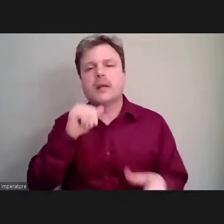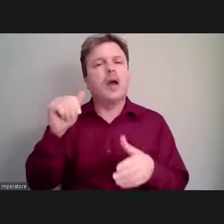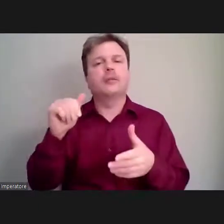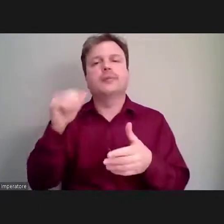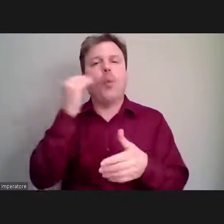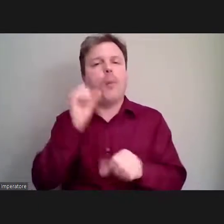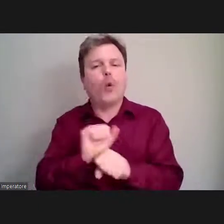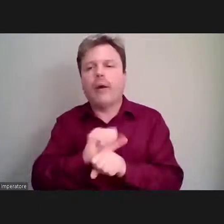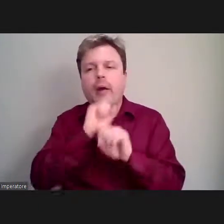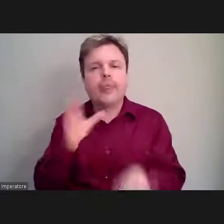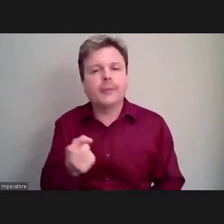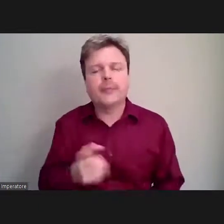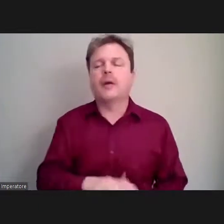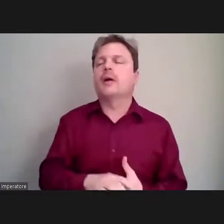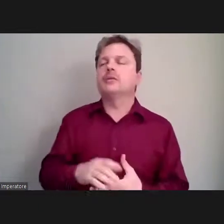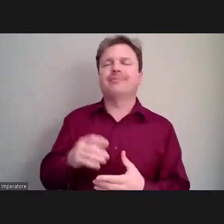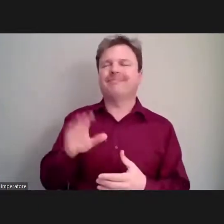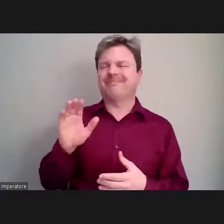she said,